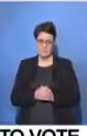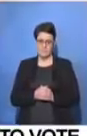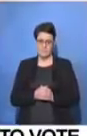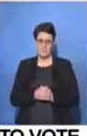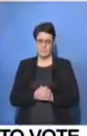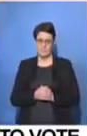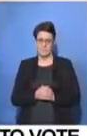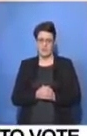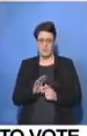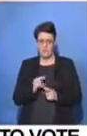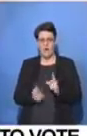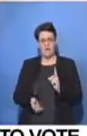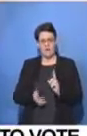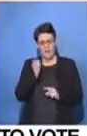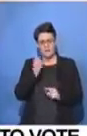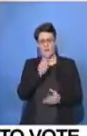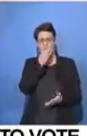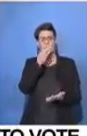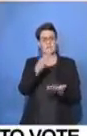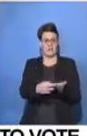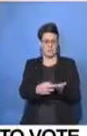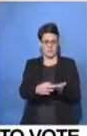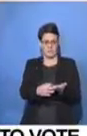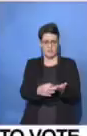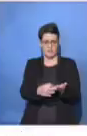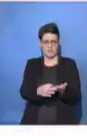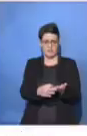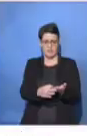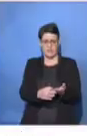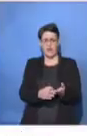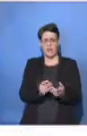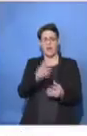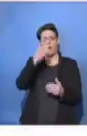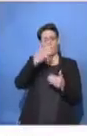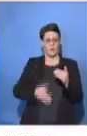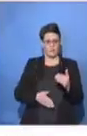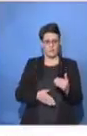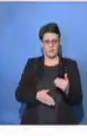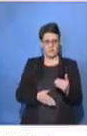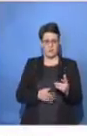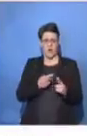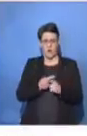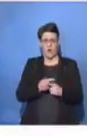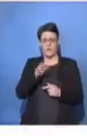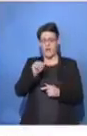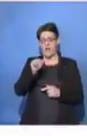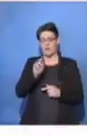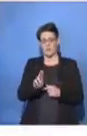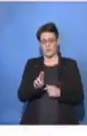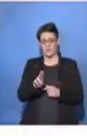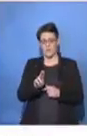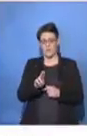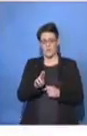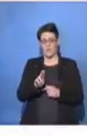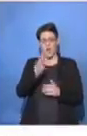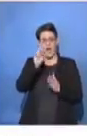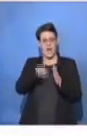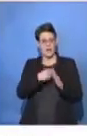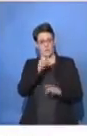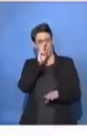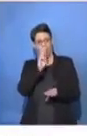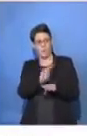In view of the findings and the recommendations, the initial conclusions of the African Union Electoral Observer